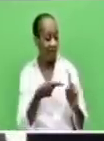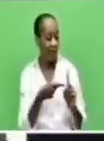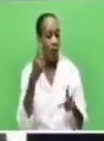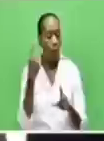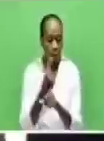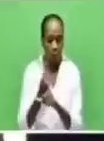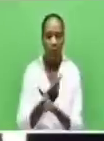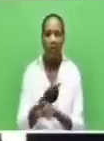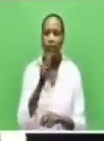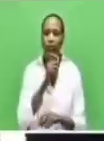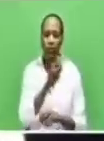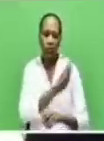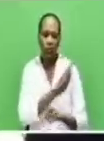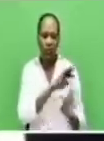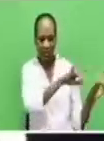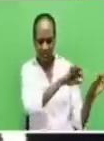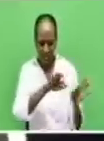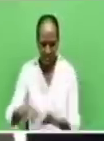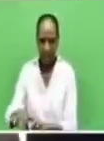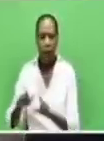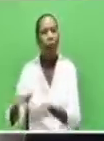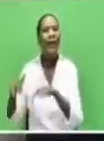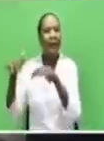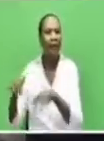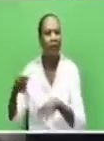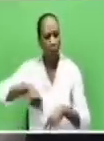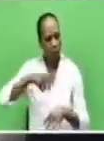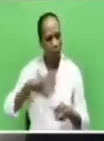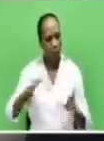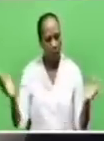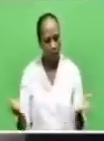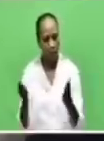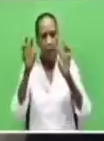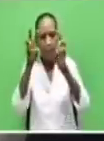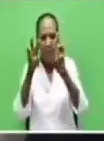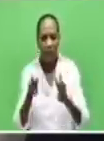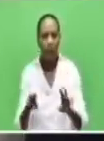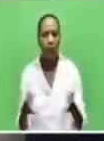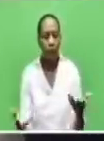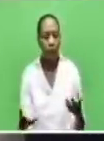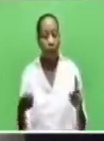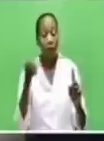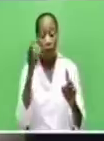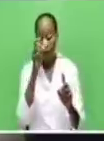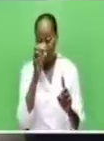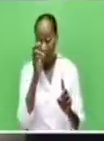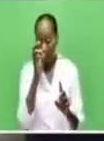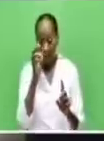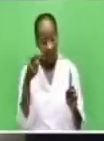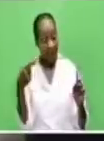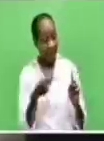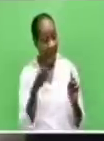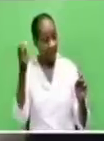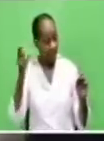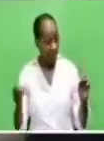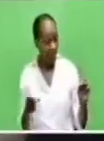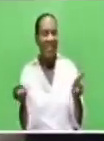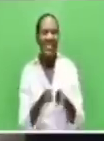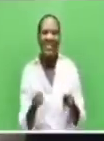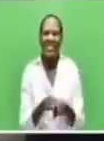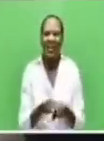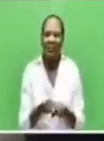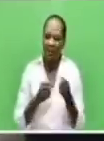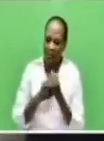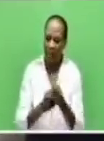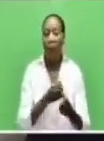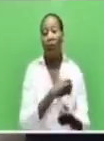the military to suppress peaceful protests. Ms. Nosiviwe Nqakula is a tool for a president who has